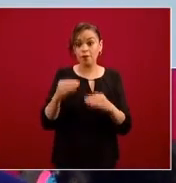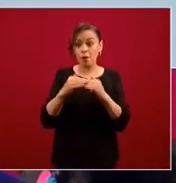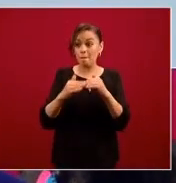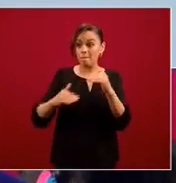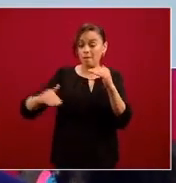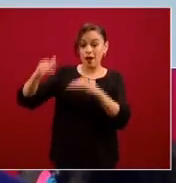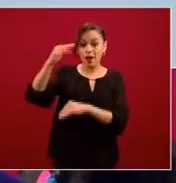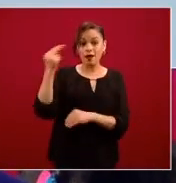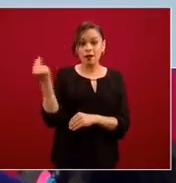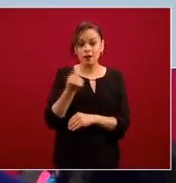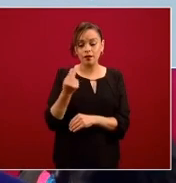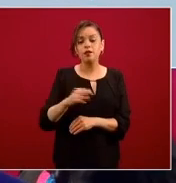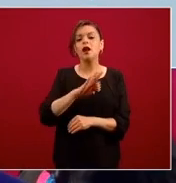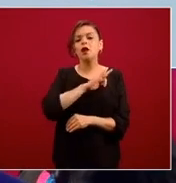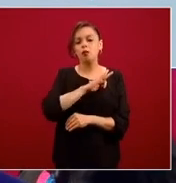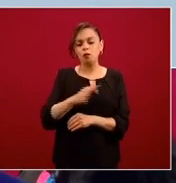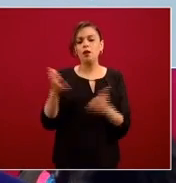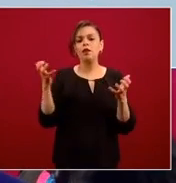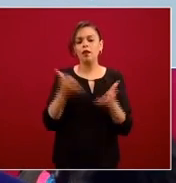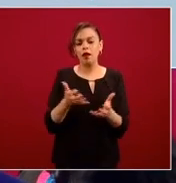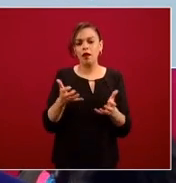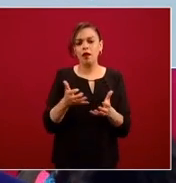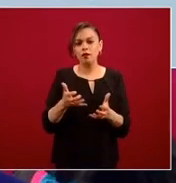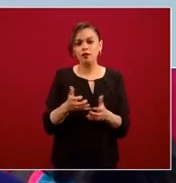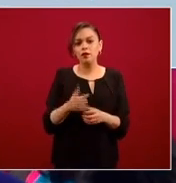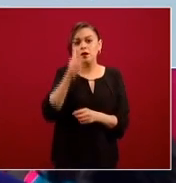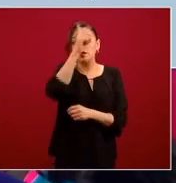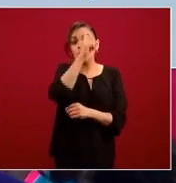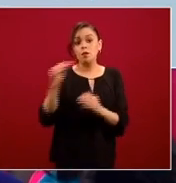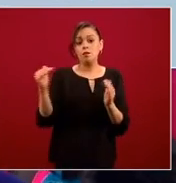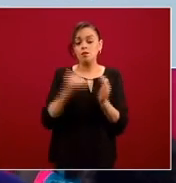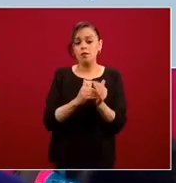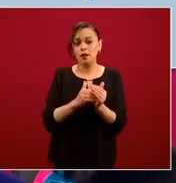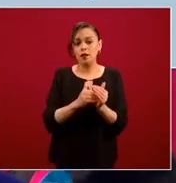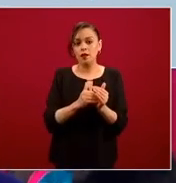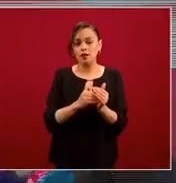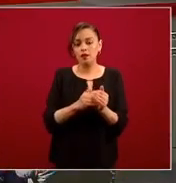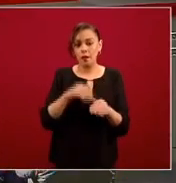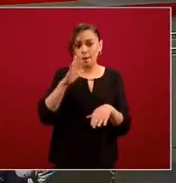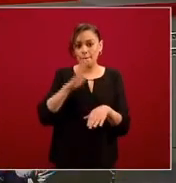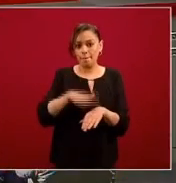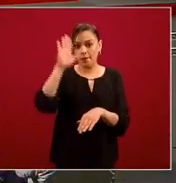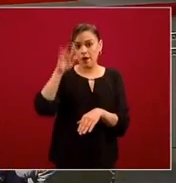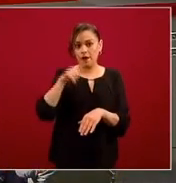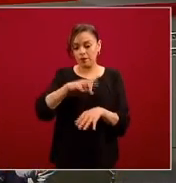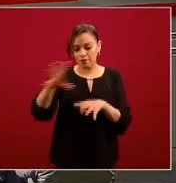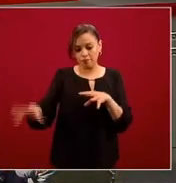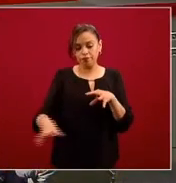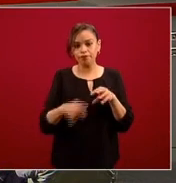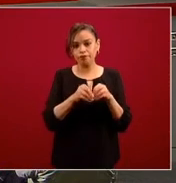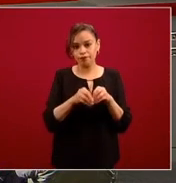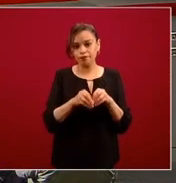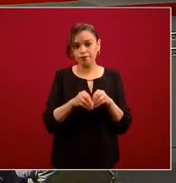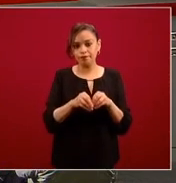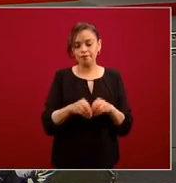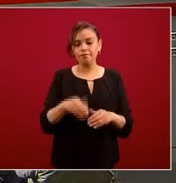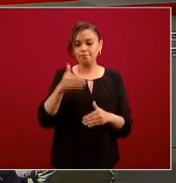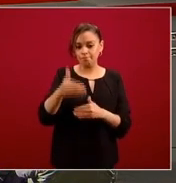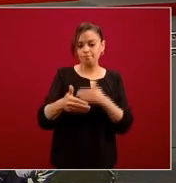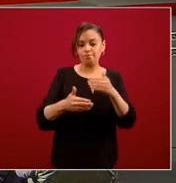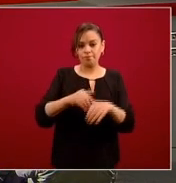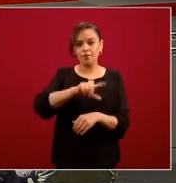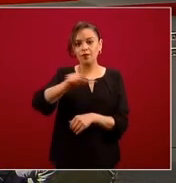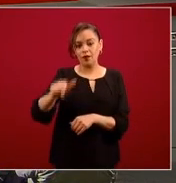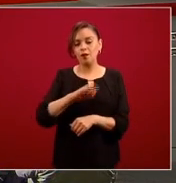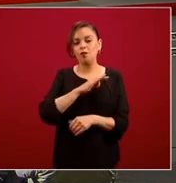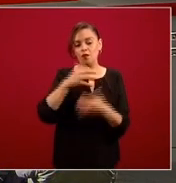prototypes produced, then we will be able to start manufacturing these up to 1,000 additional pieces